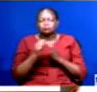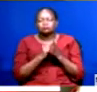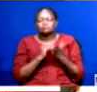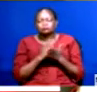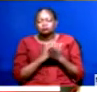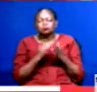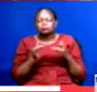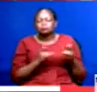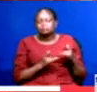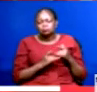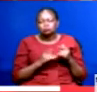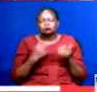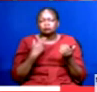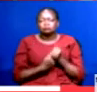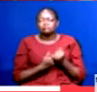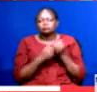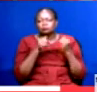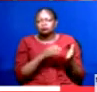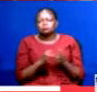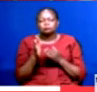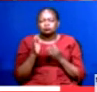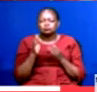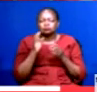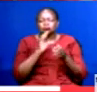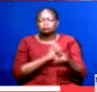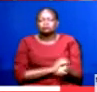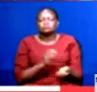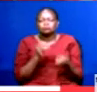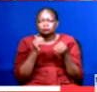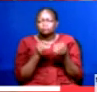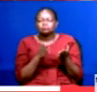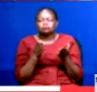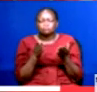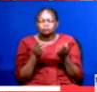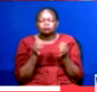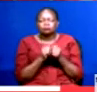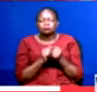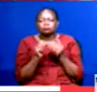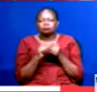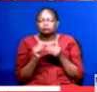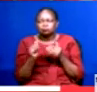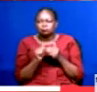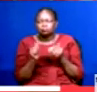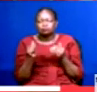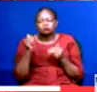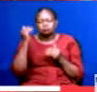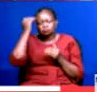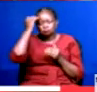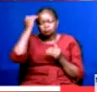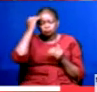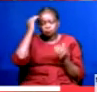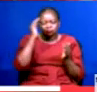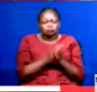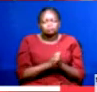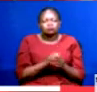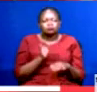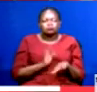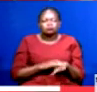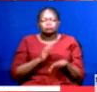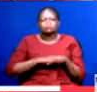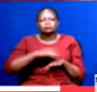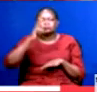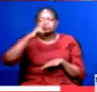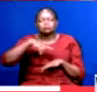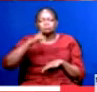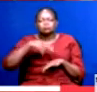an opportunity to empower the general citizenry with skills, knowledge, and appropriate attitudes